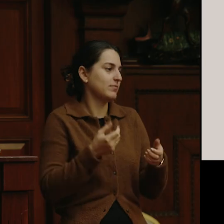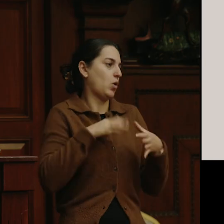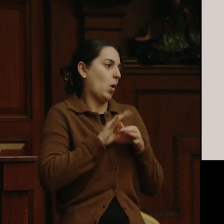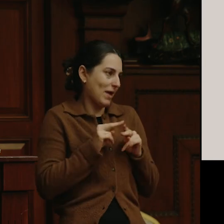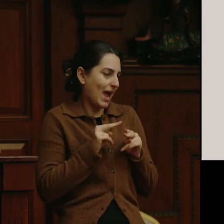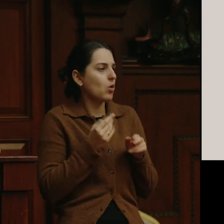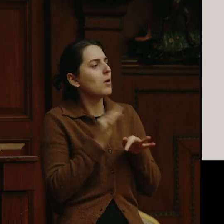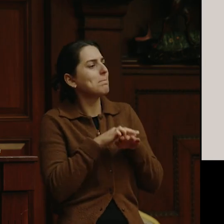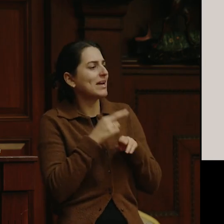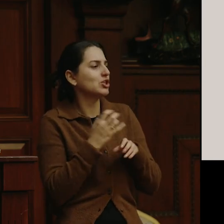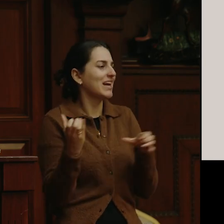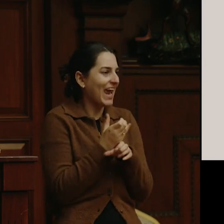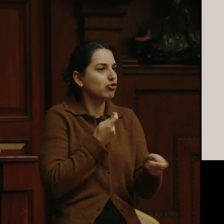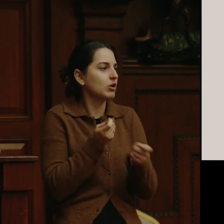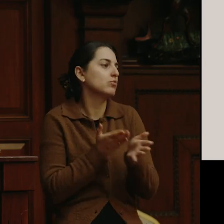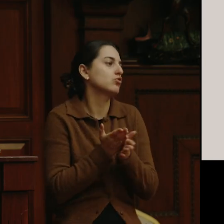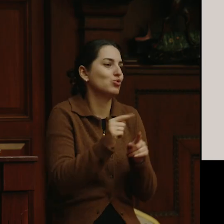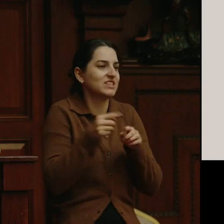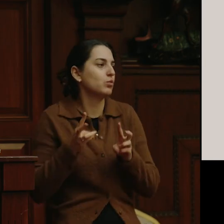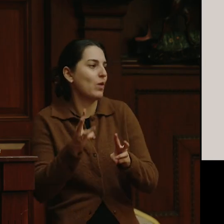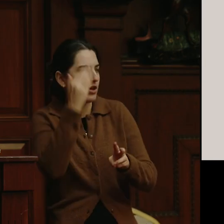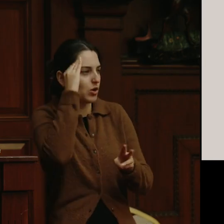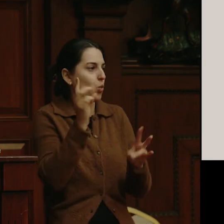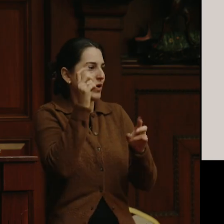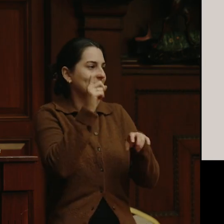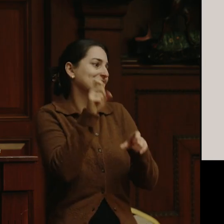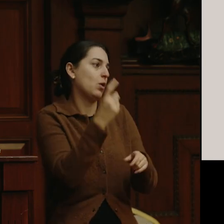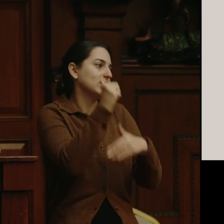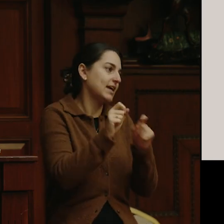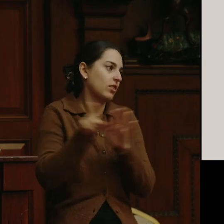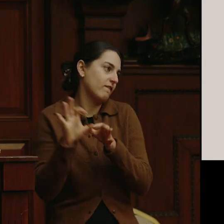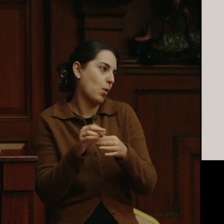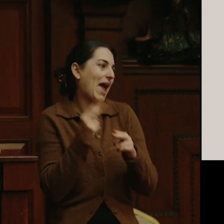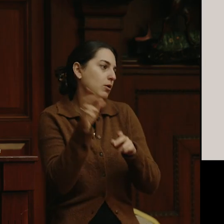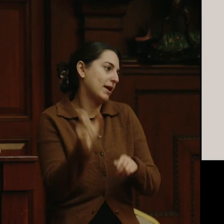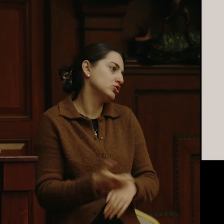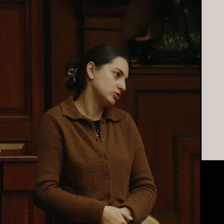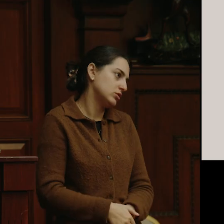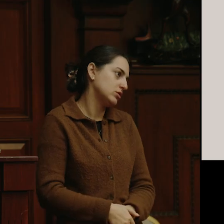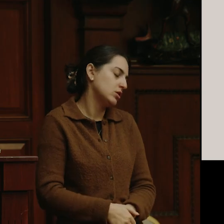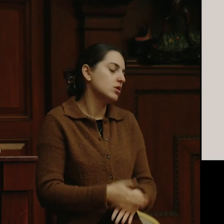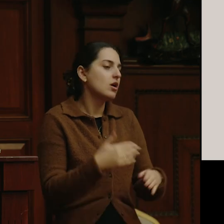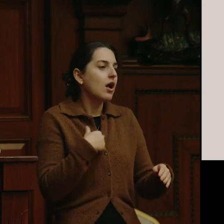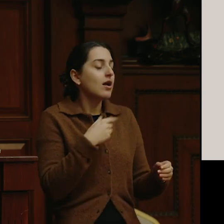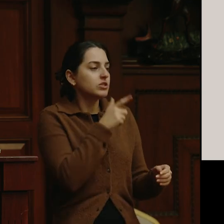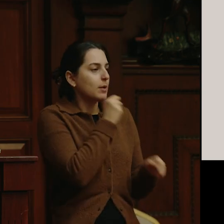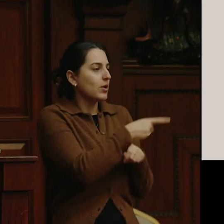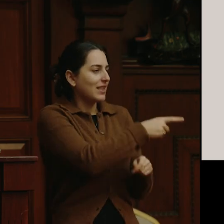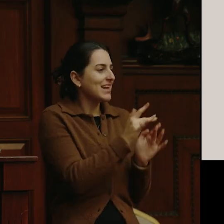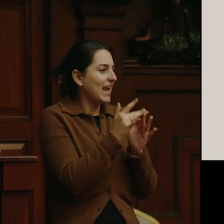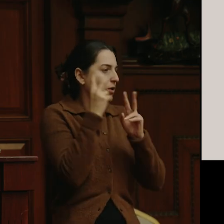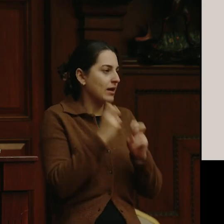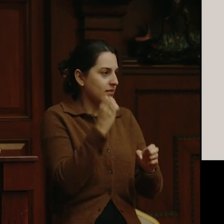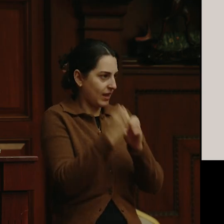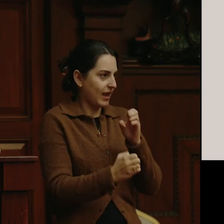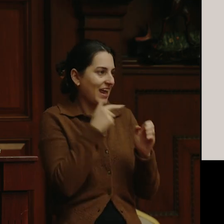to provide better care and treatment through outpatient settings. And I said that kind of network analysis that I showed at the